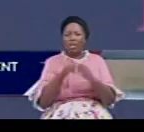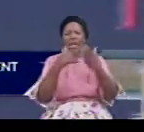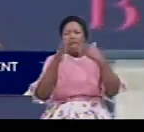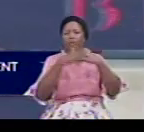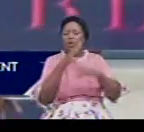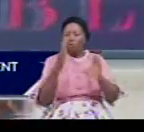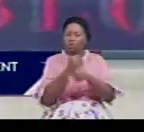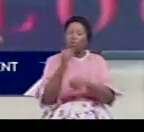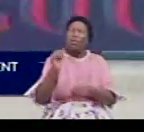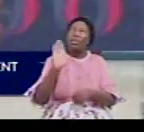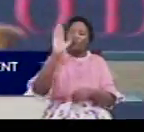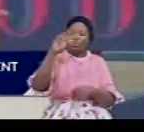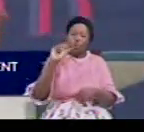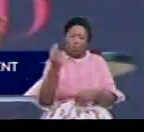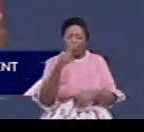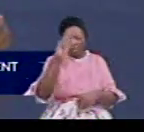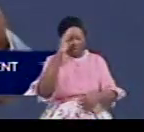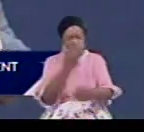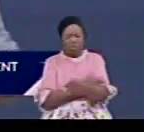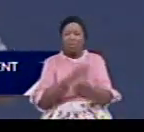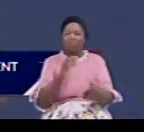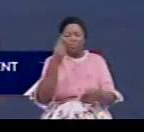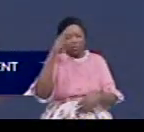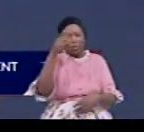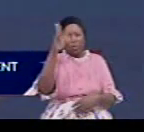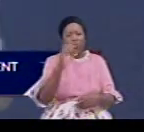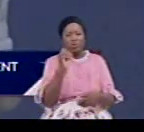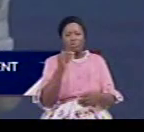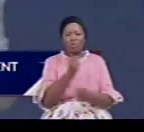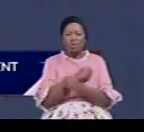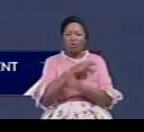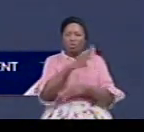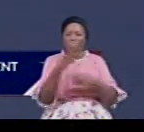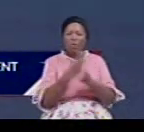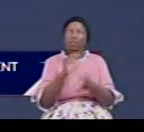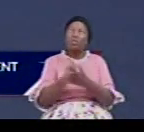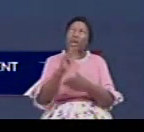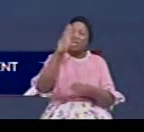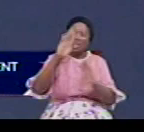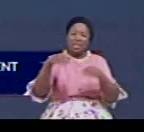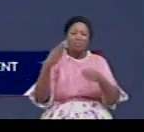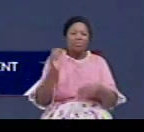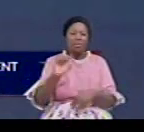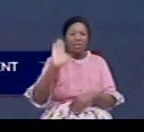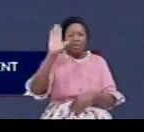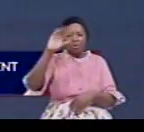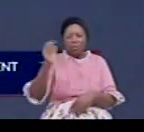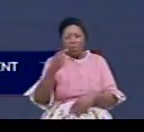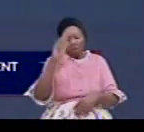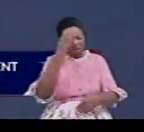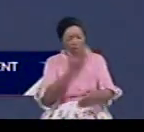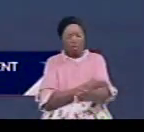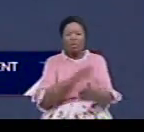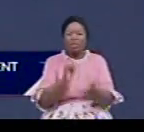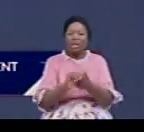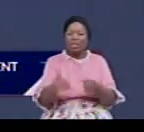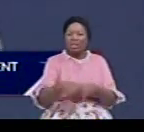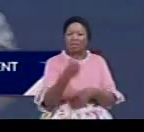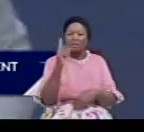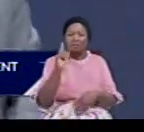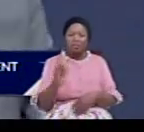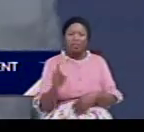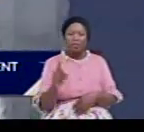the world that he gave his only begotten son, that whosoever